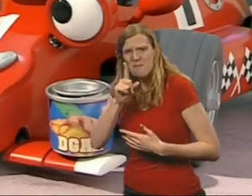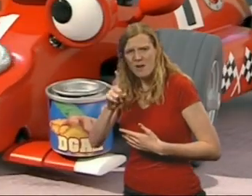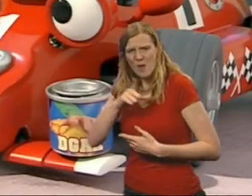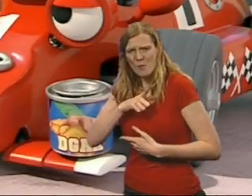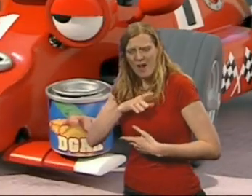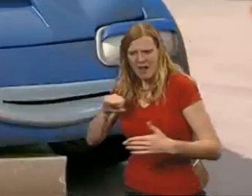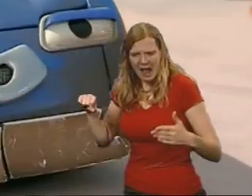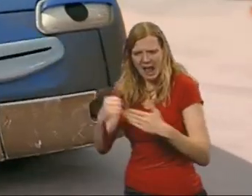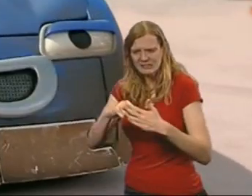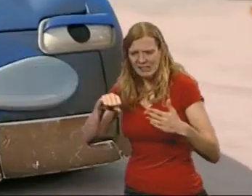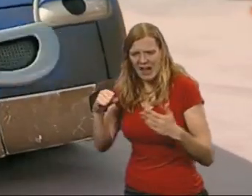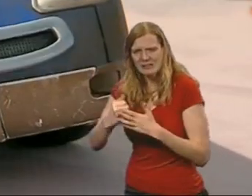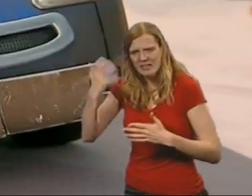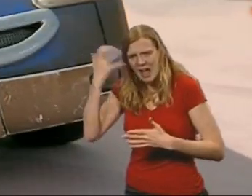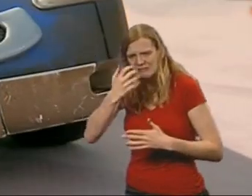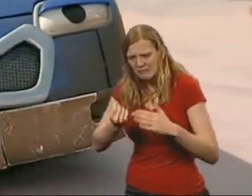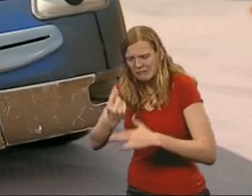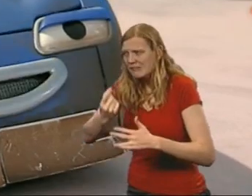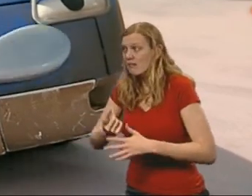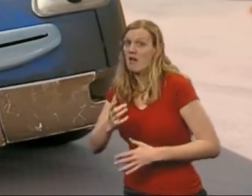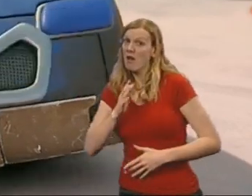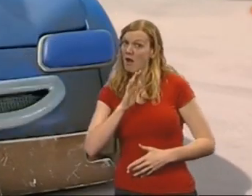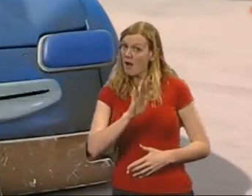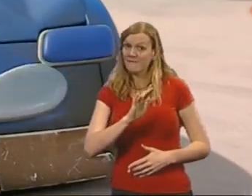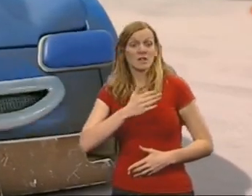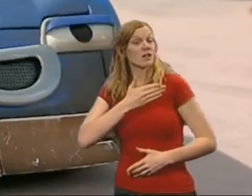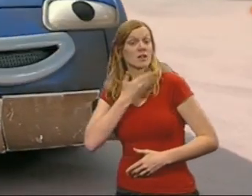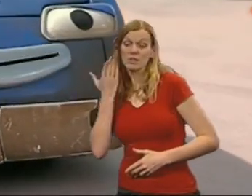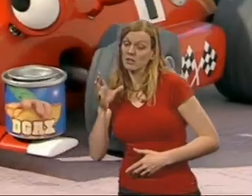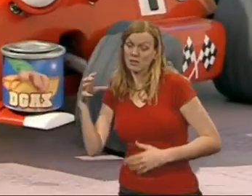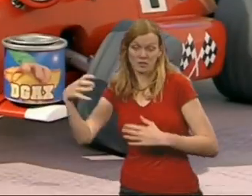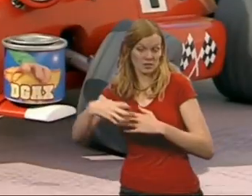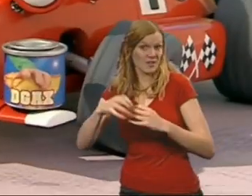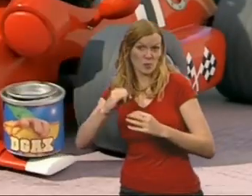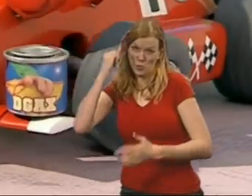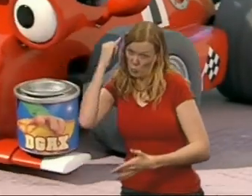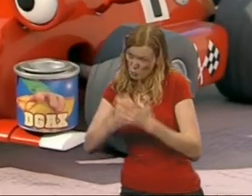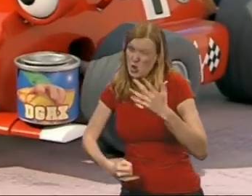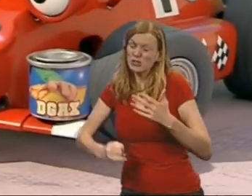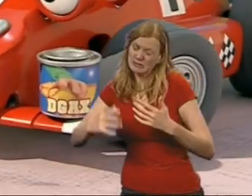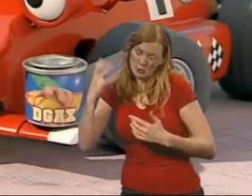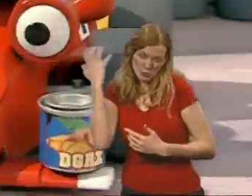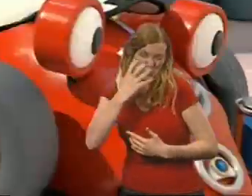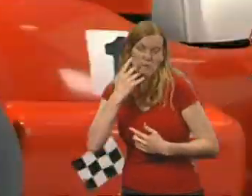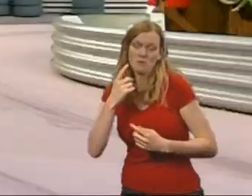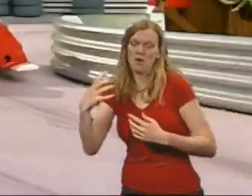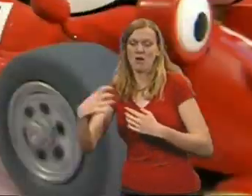lot of accidents. You bet it's lucky. Without that badge, I'd have a lot more. Well, thanks a lot.